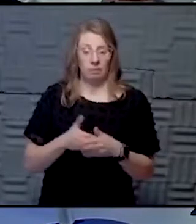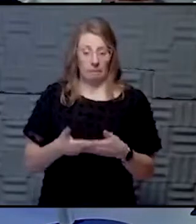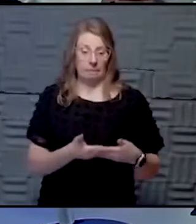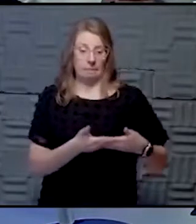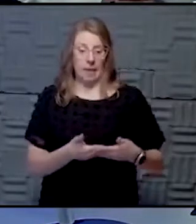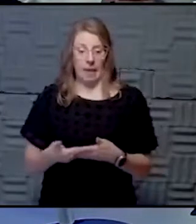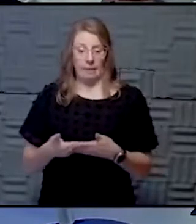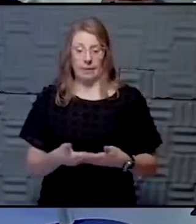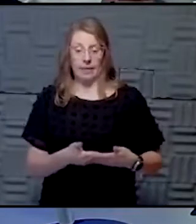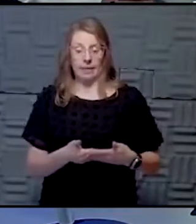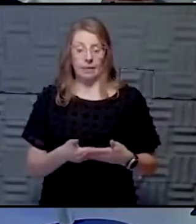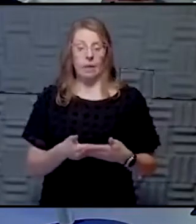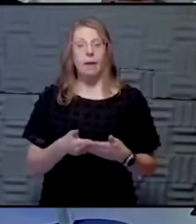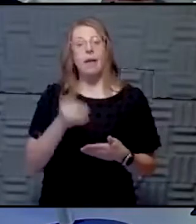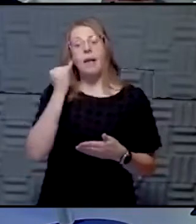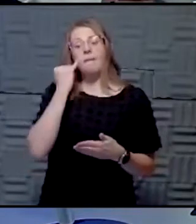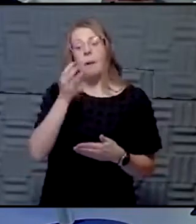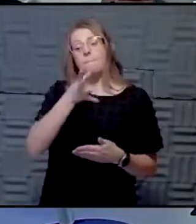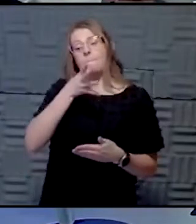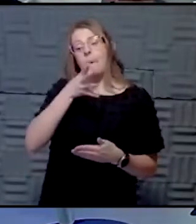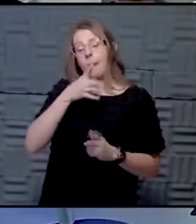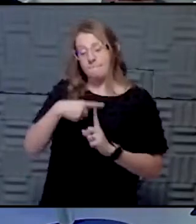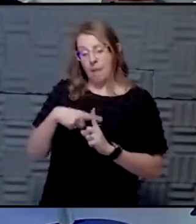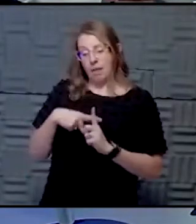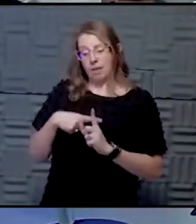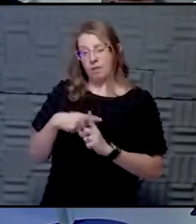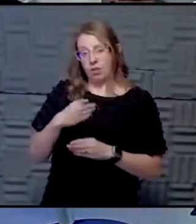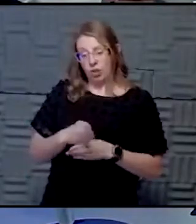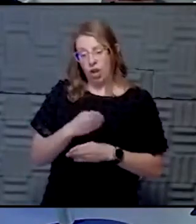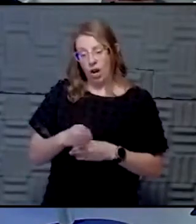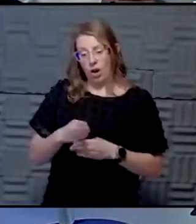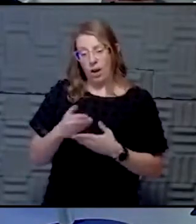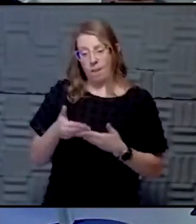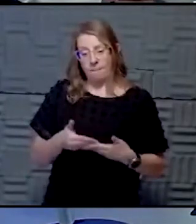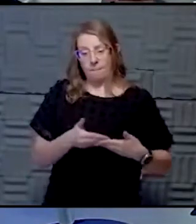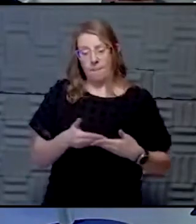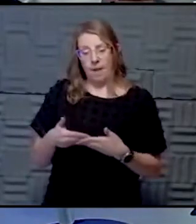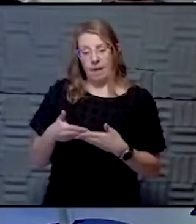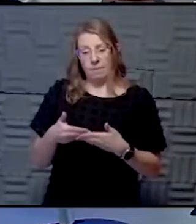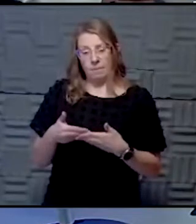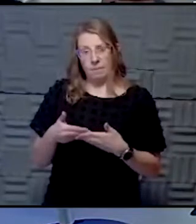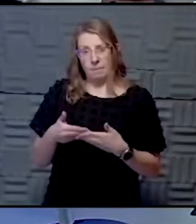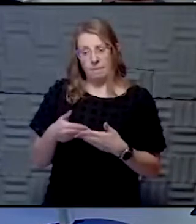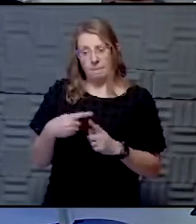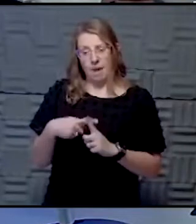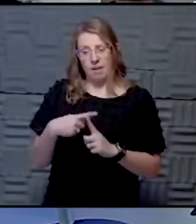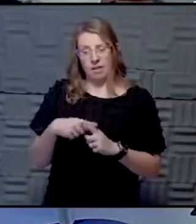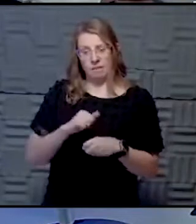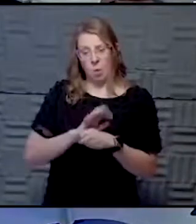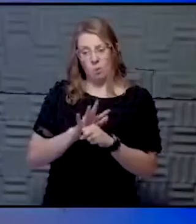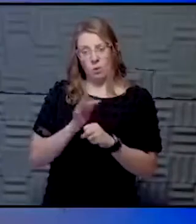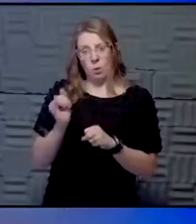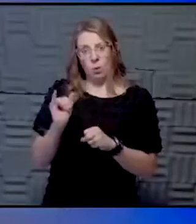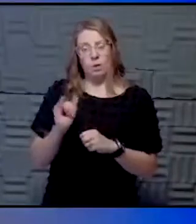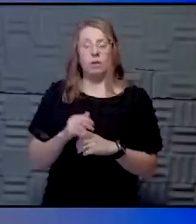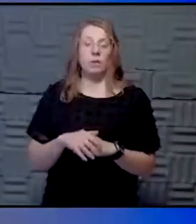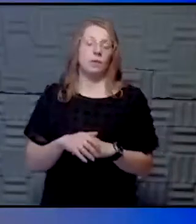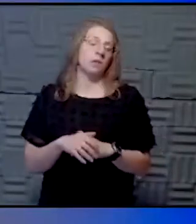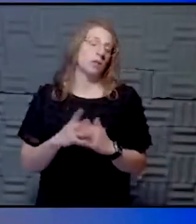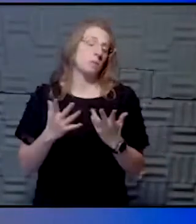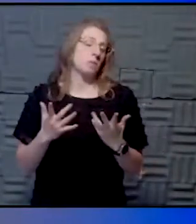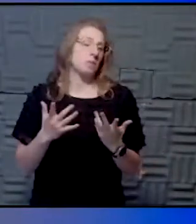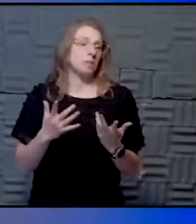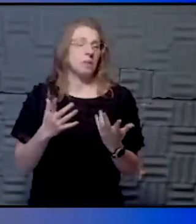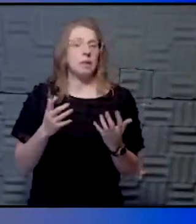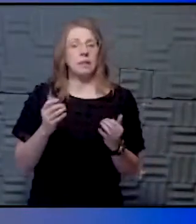babies, if mom's positive, she's sharing COVID-19 with the newborn, I assume. What are we doing around that? Yeah, so it's just common precautions.